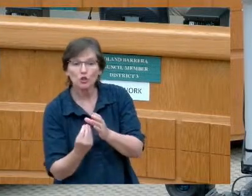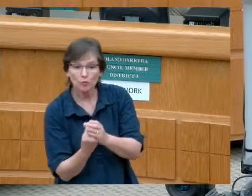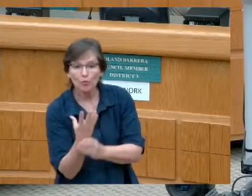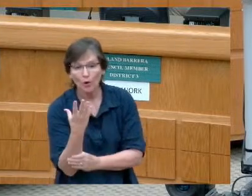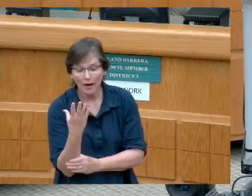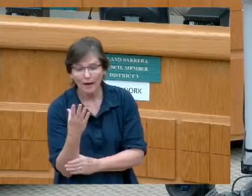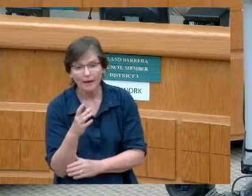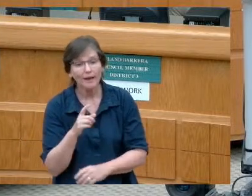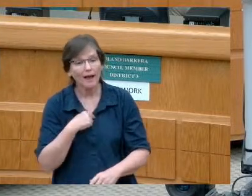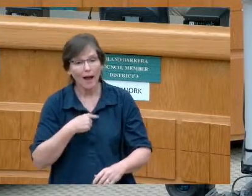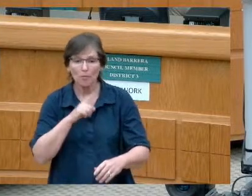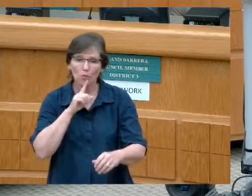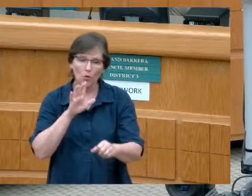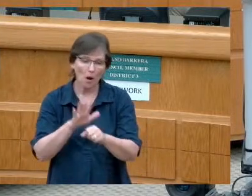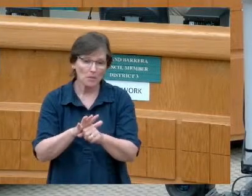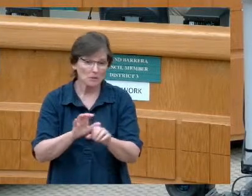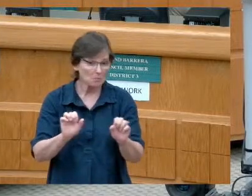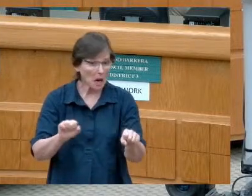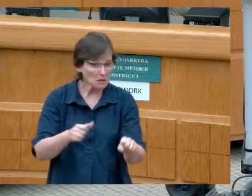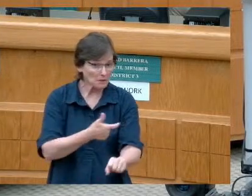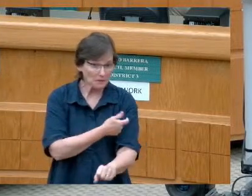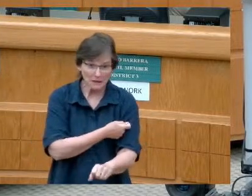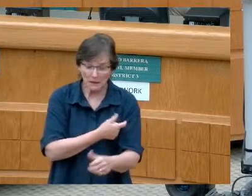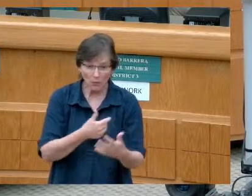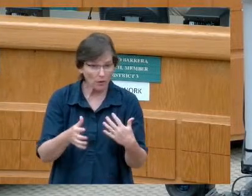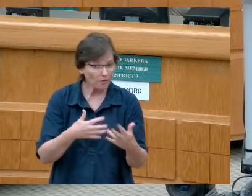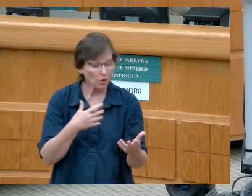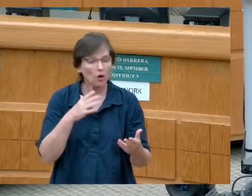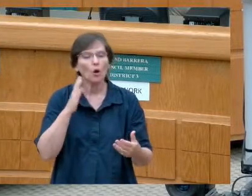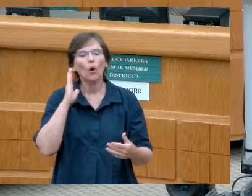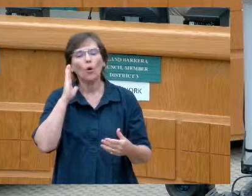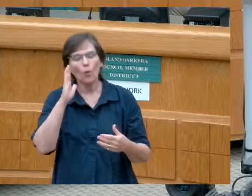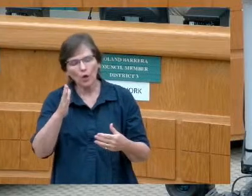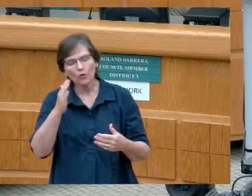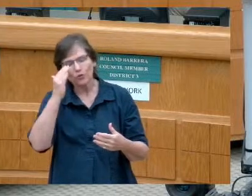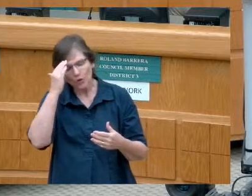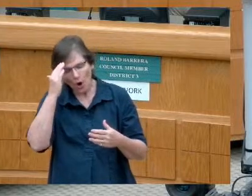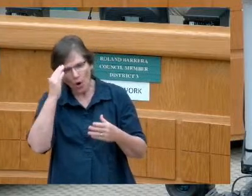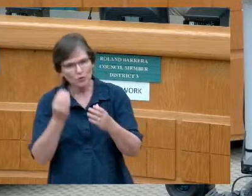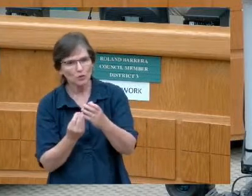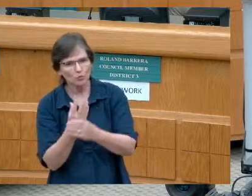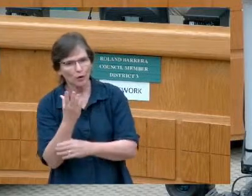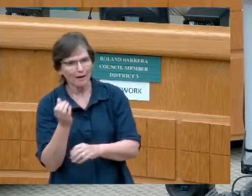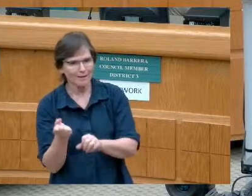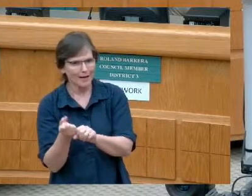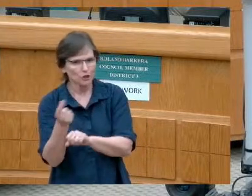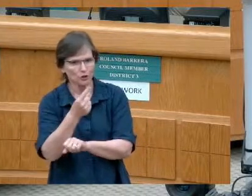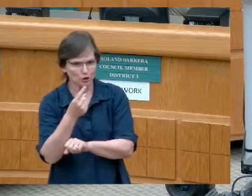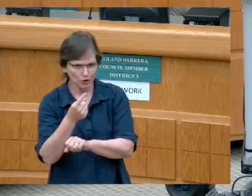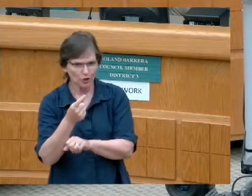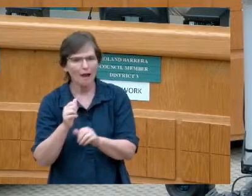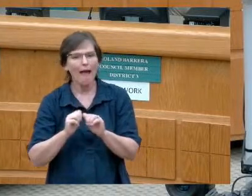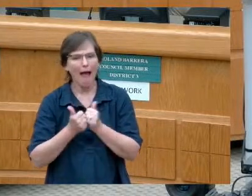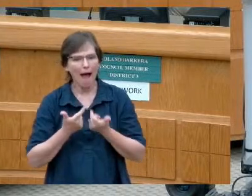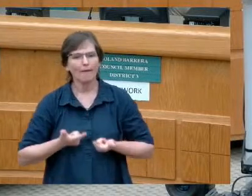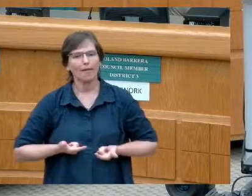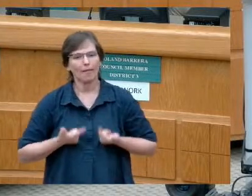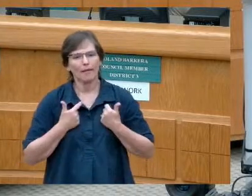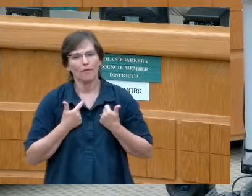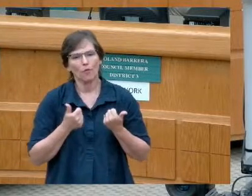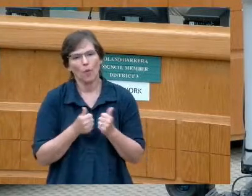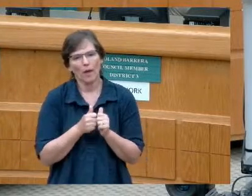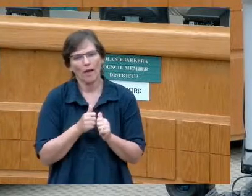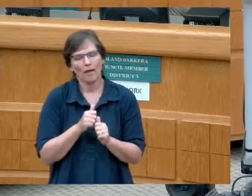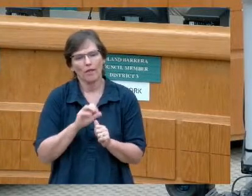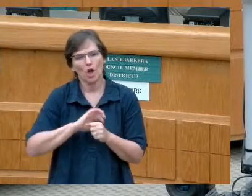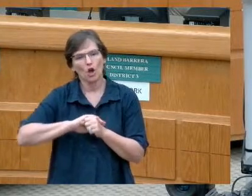around forever, but by the spring, we will know how to live with it, like we do for seasonal flu